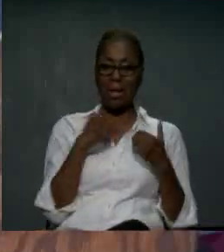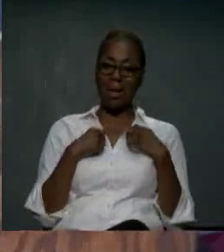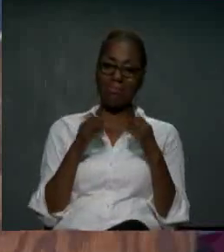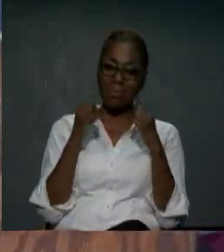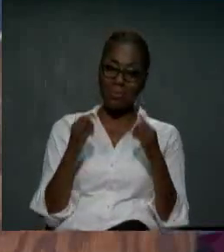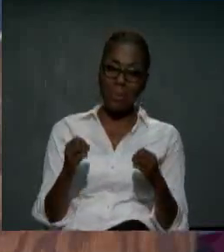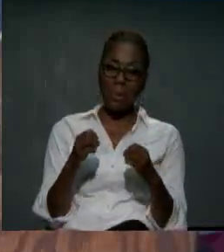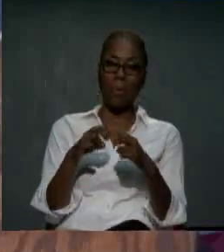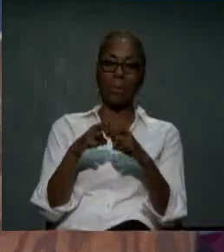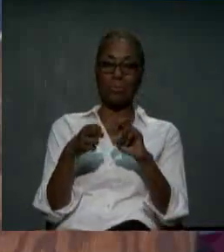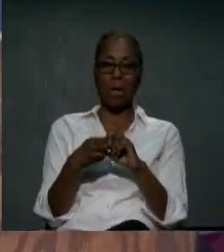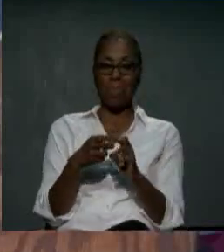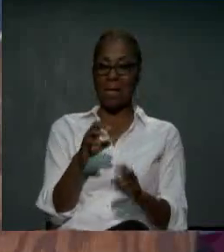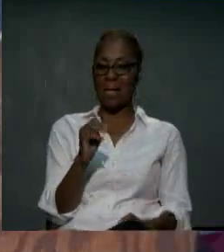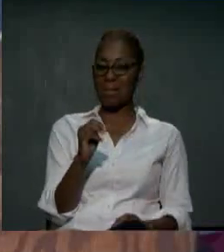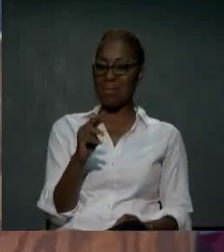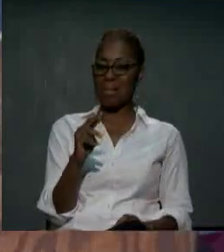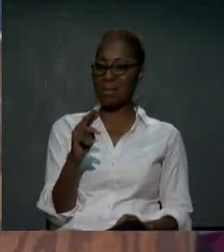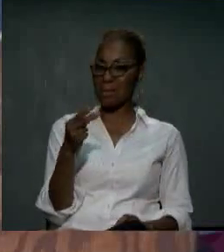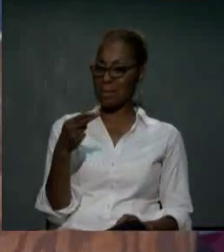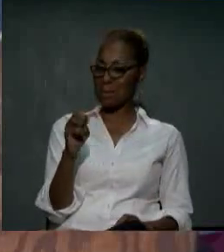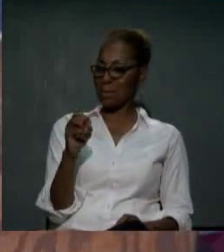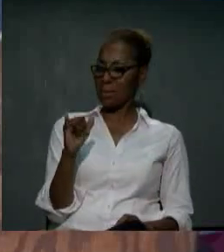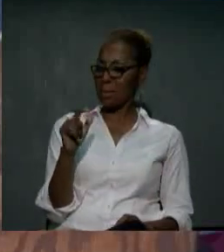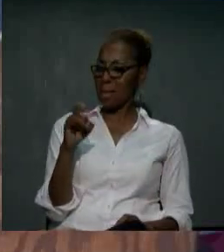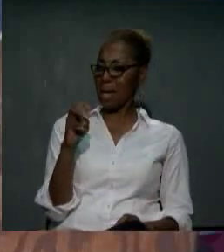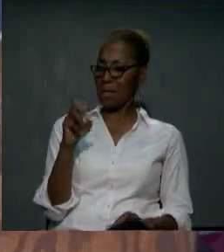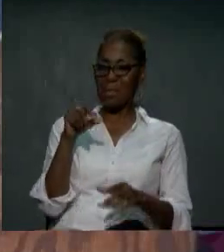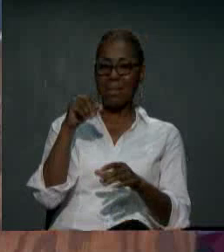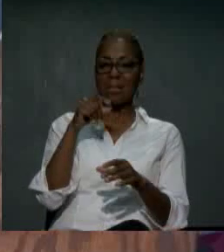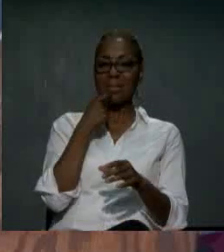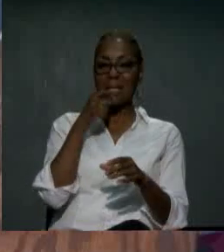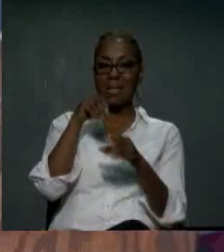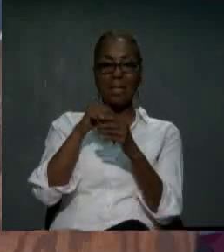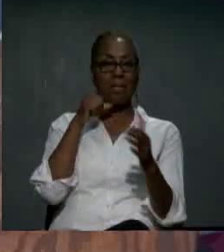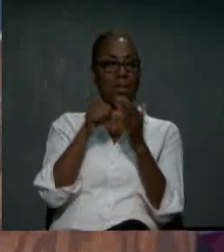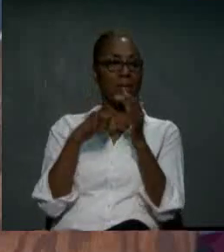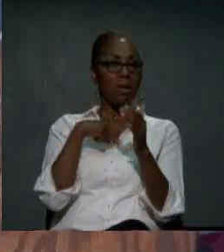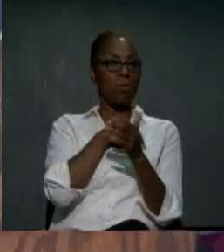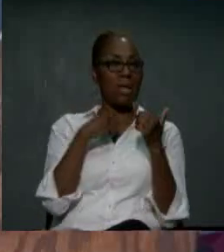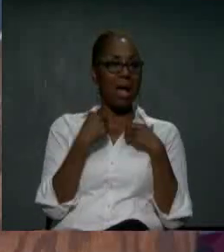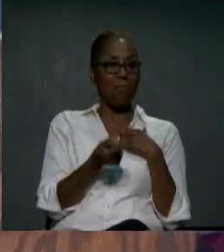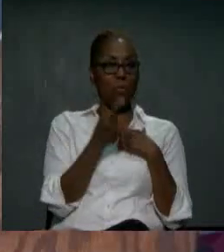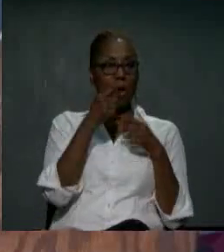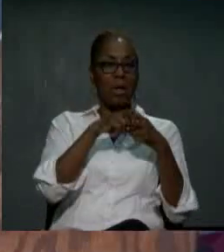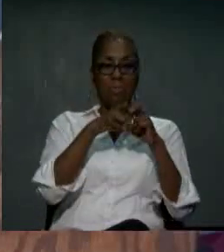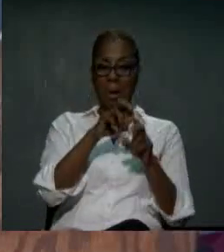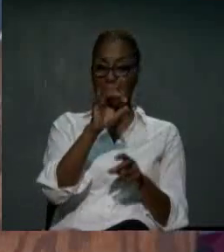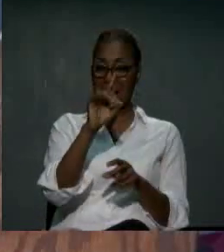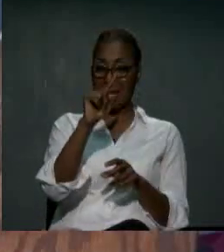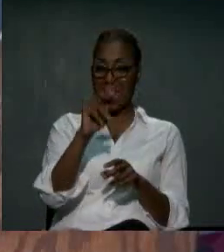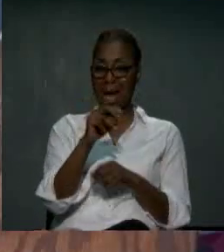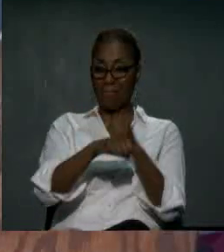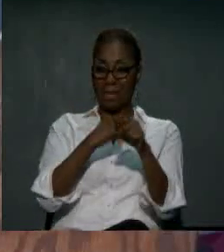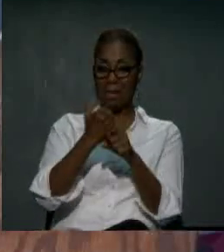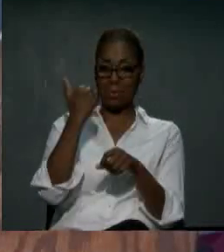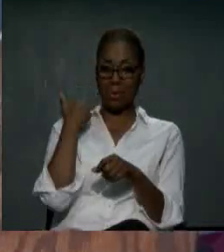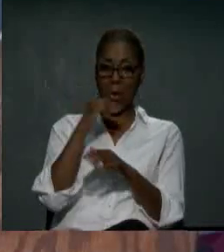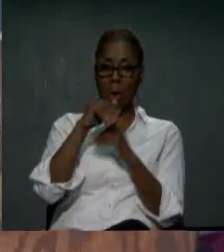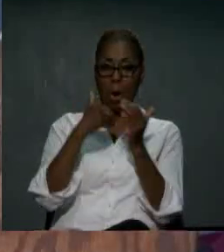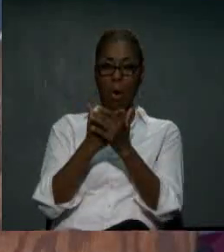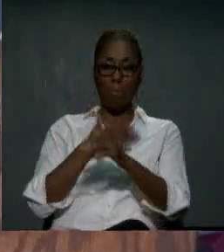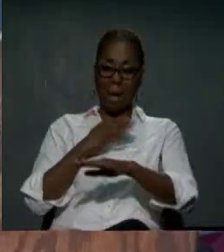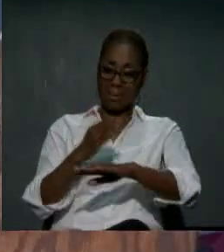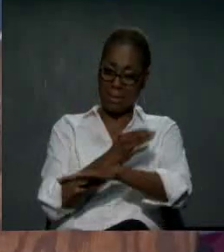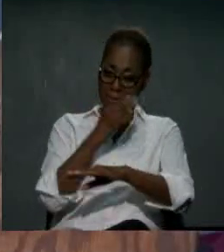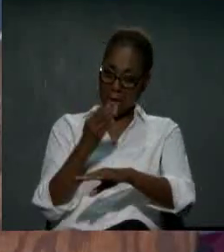trouble. And Ms. Hyman indicated in her letter, we've only had one problem 8.5 years ago. All my developments